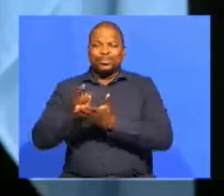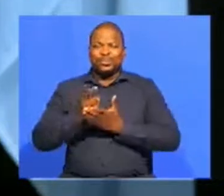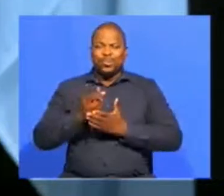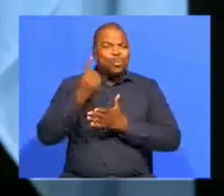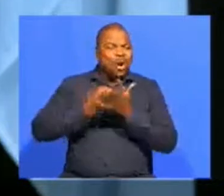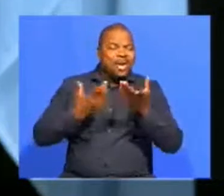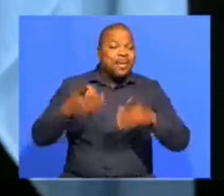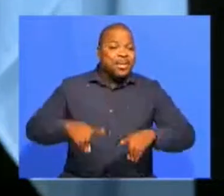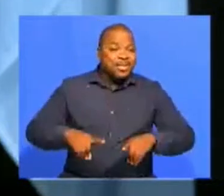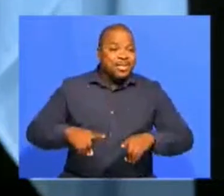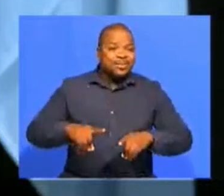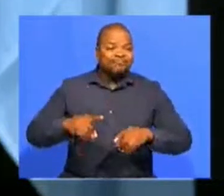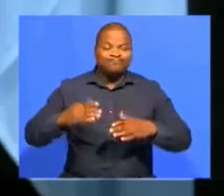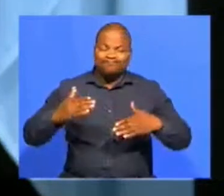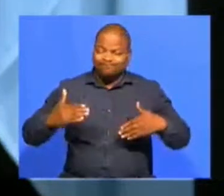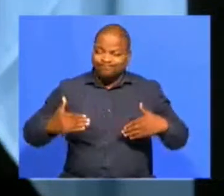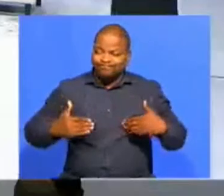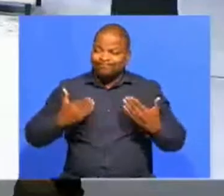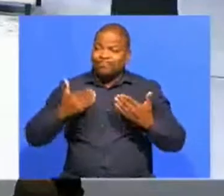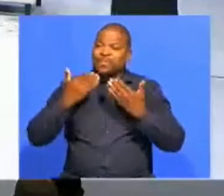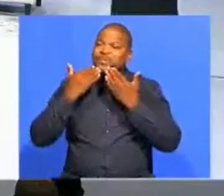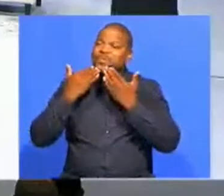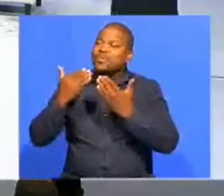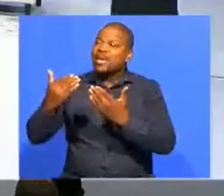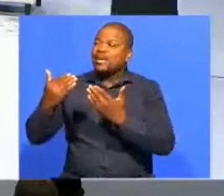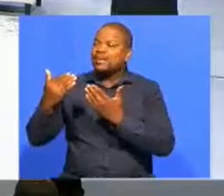on. Happily, I want to thank